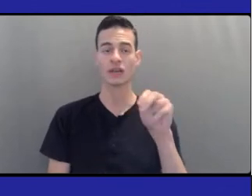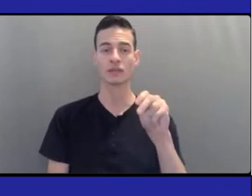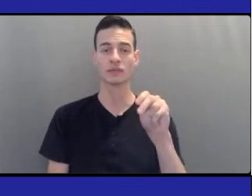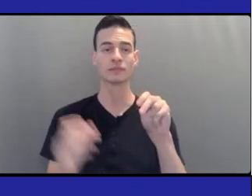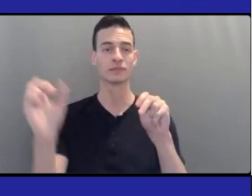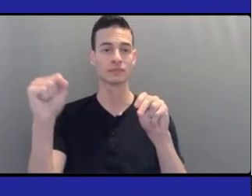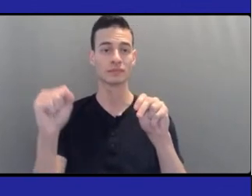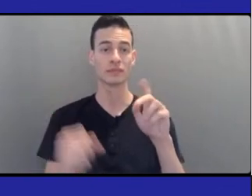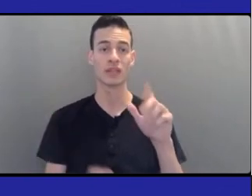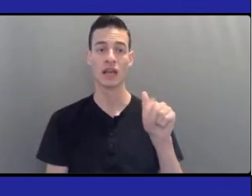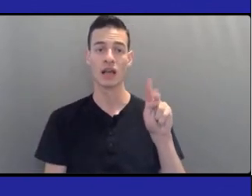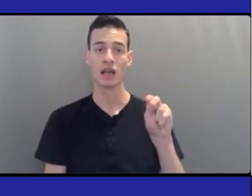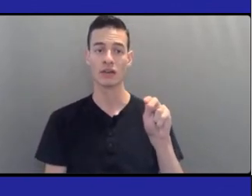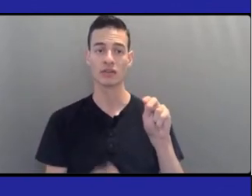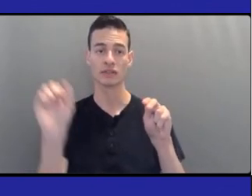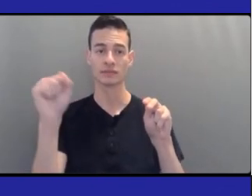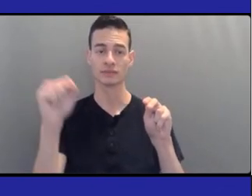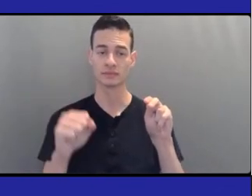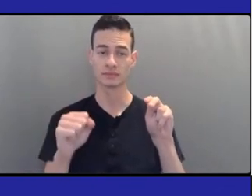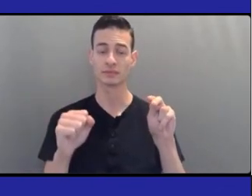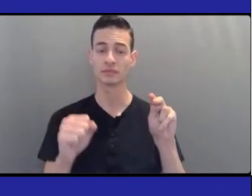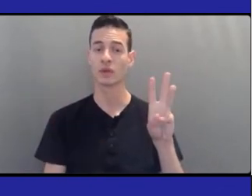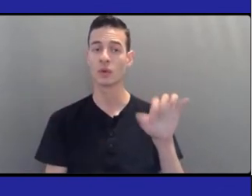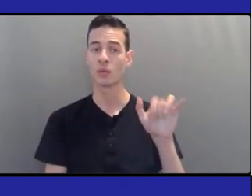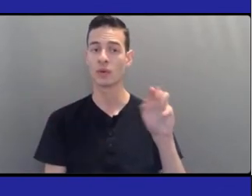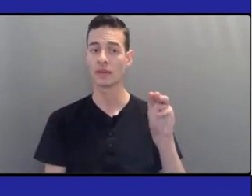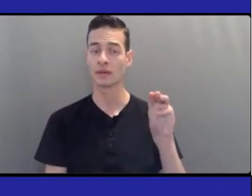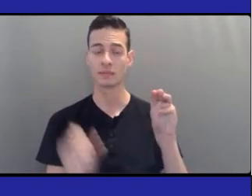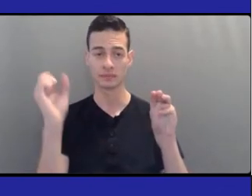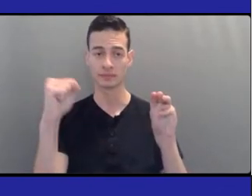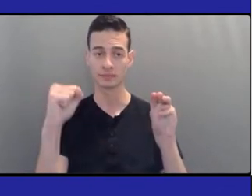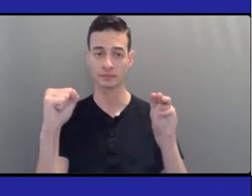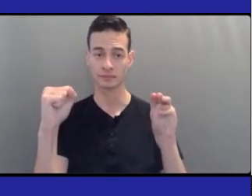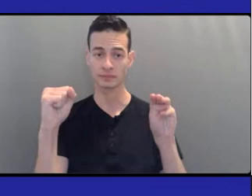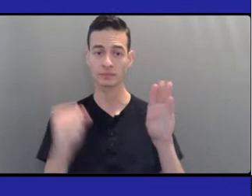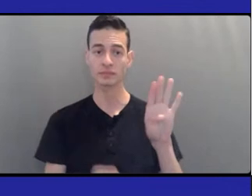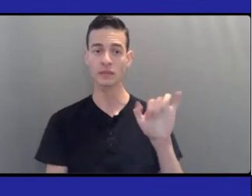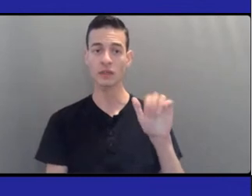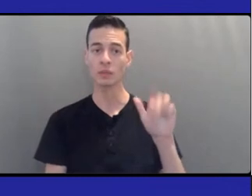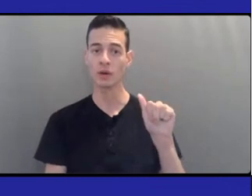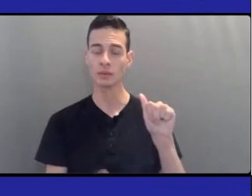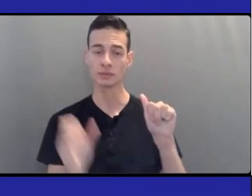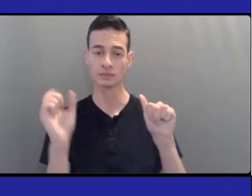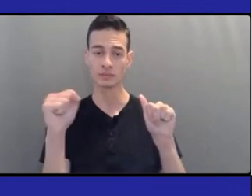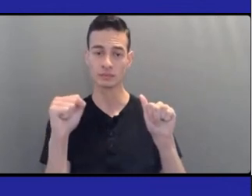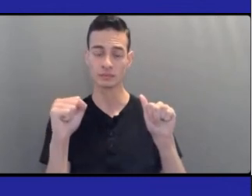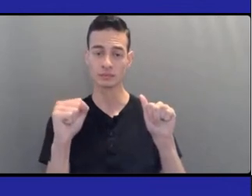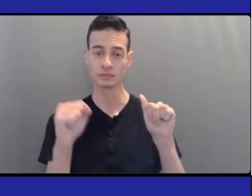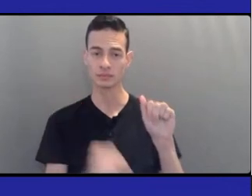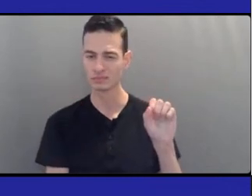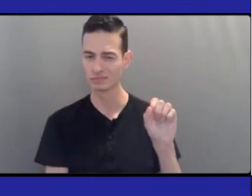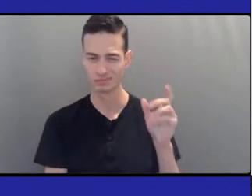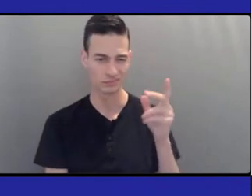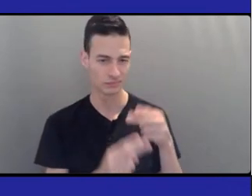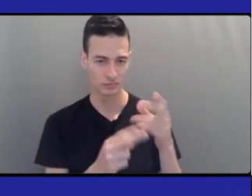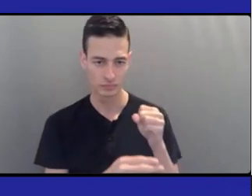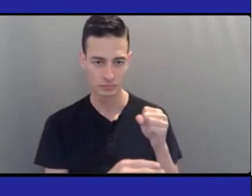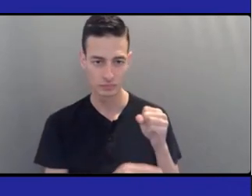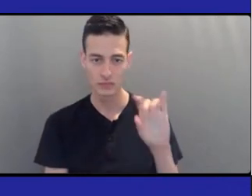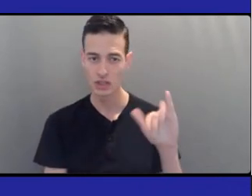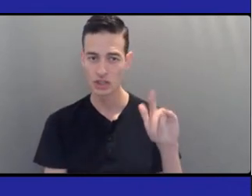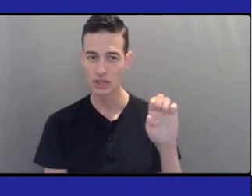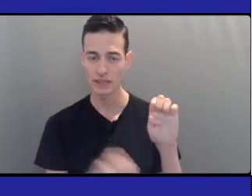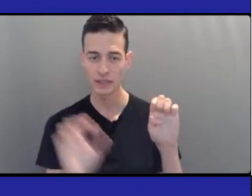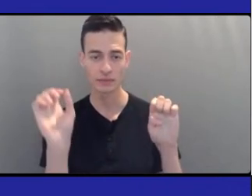Yes. Dr. William Fisher? Yes. Barbara Lowe? Yes. Sally Hernandez Piñero? Yes. Jackie Rowe Adams? Yes.